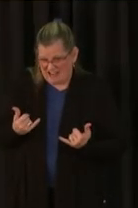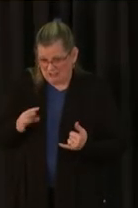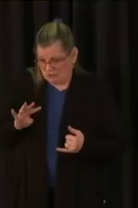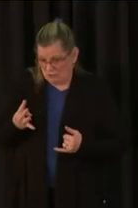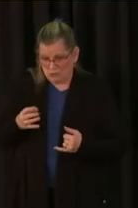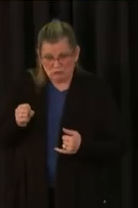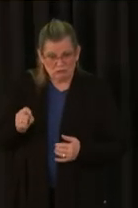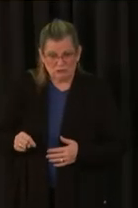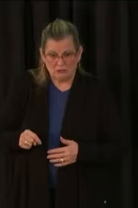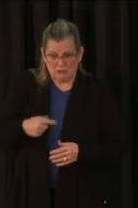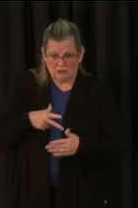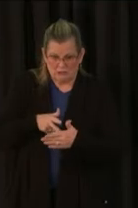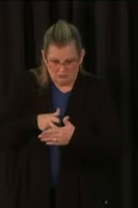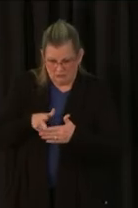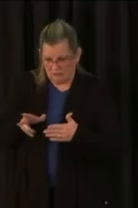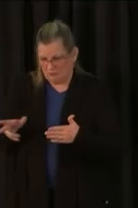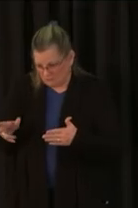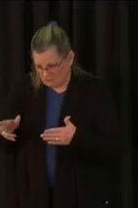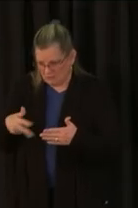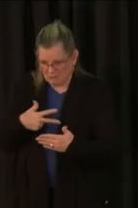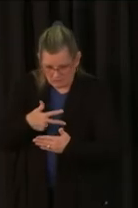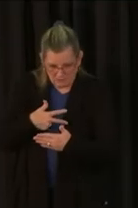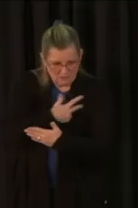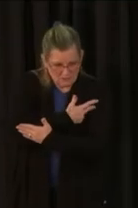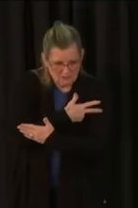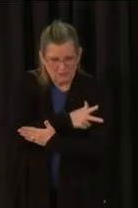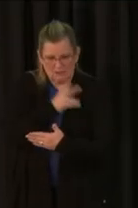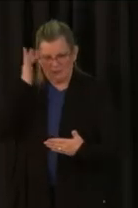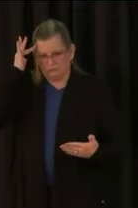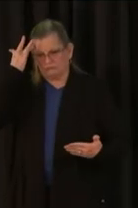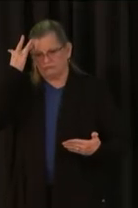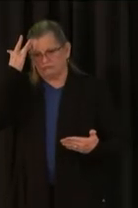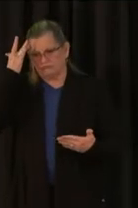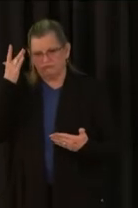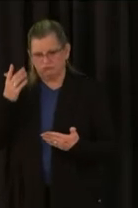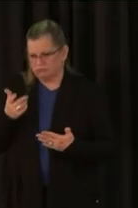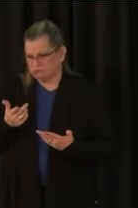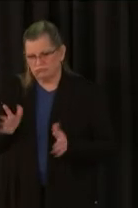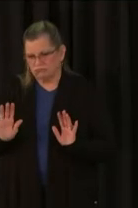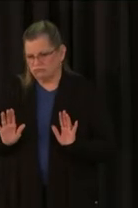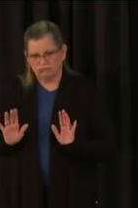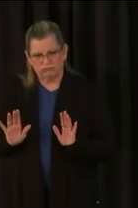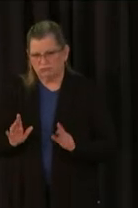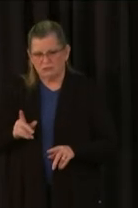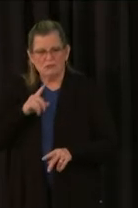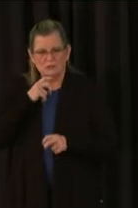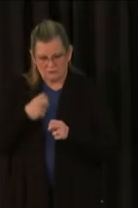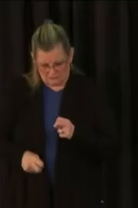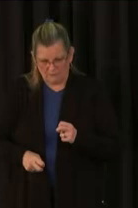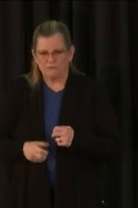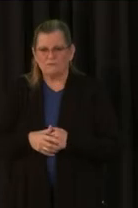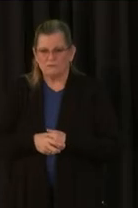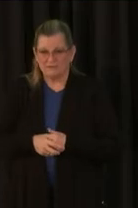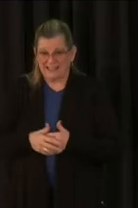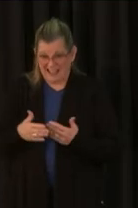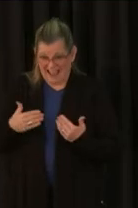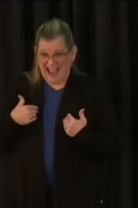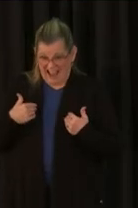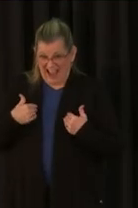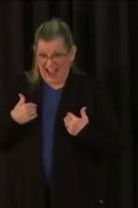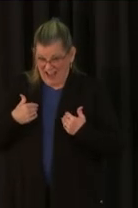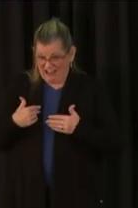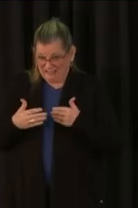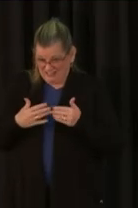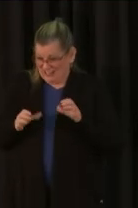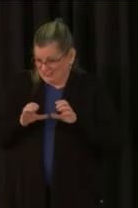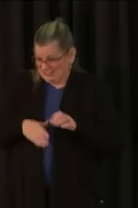Street Northwest was I had a tough time getting through with credentials. So